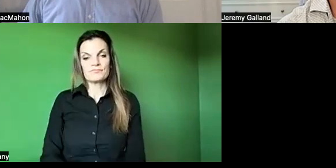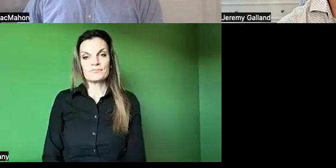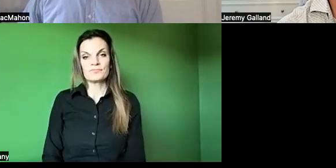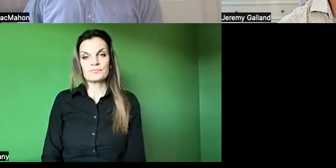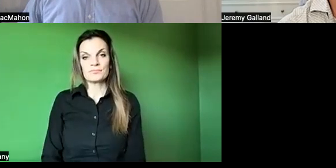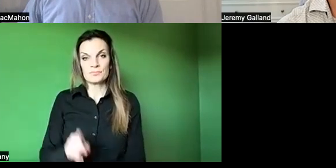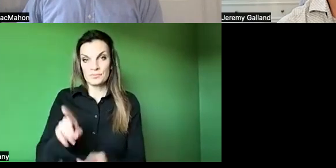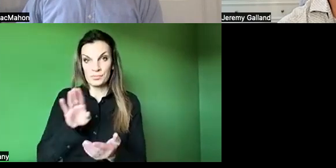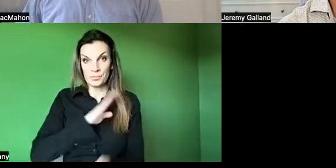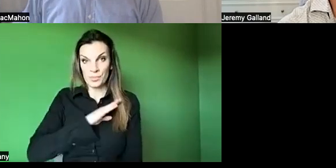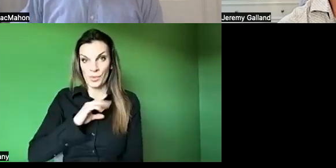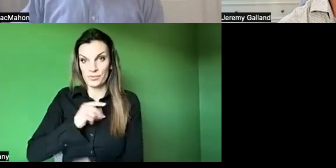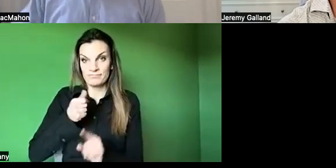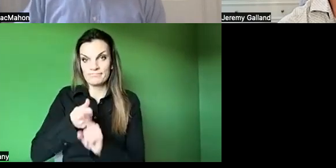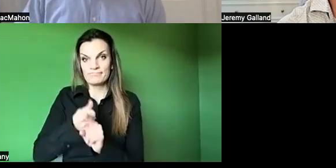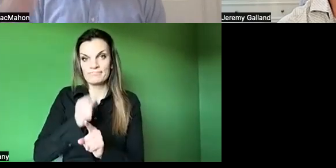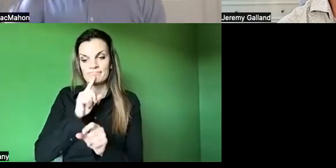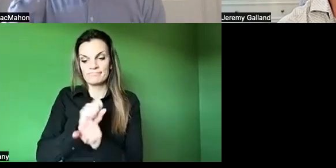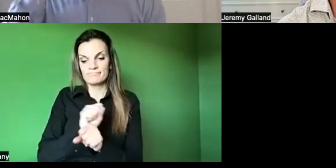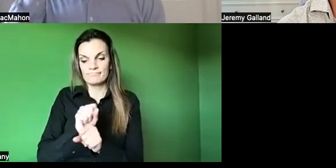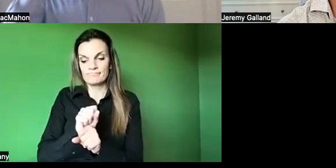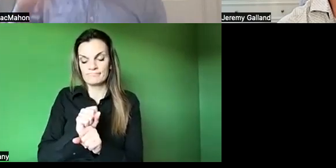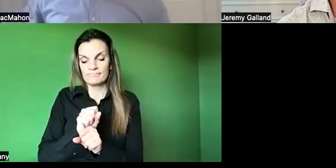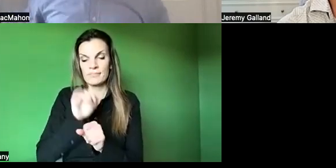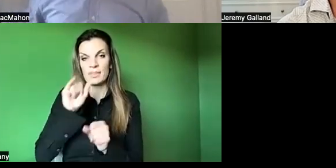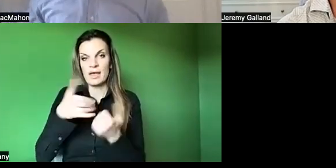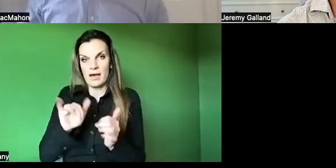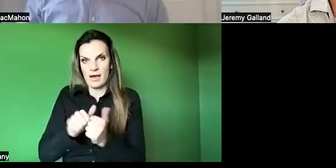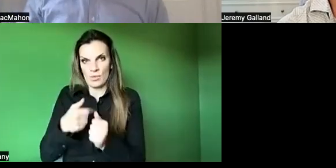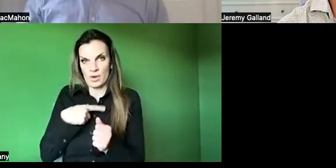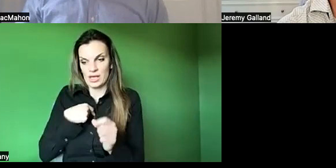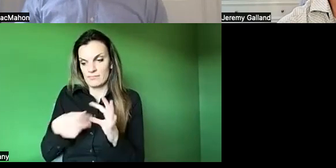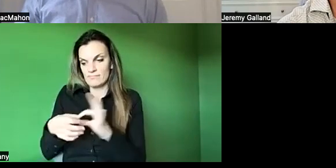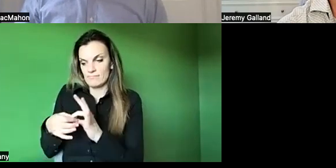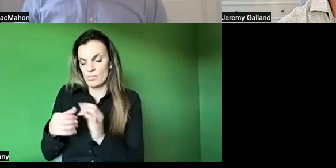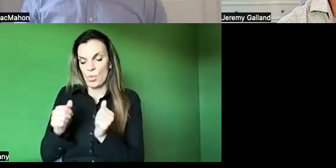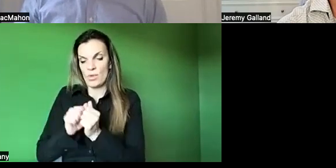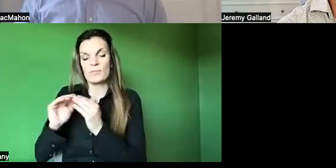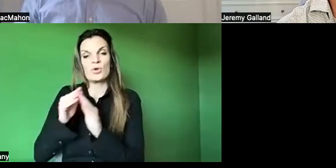The board is also the link between the community and the administration.